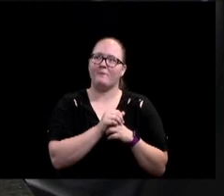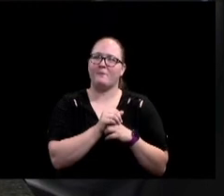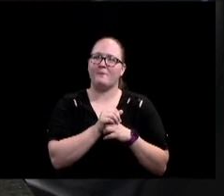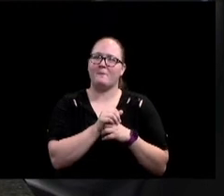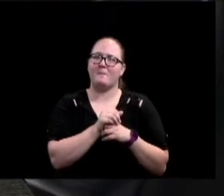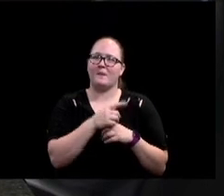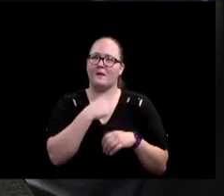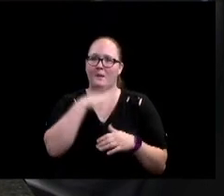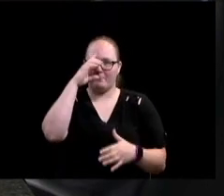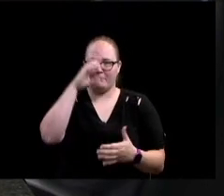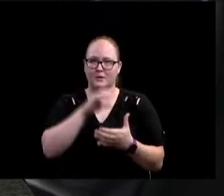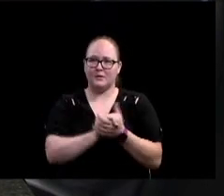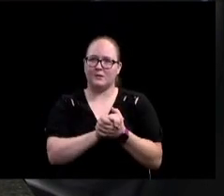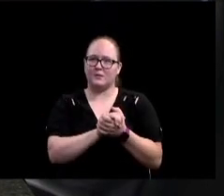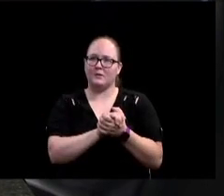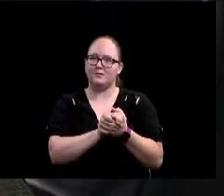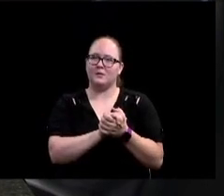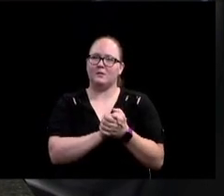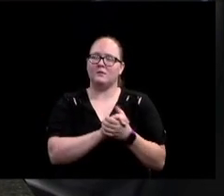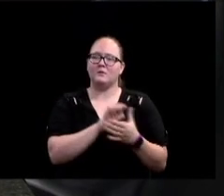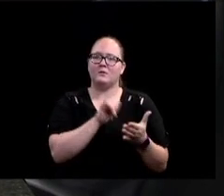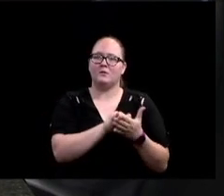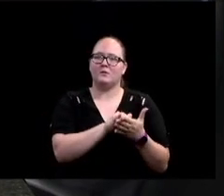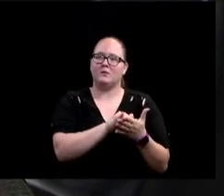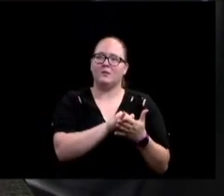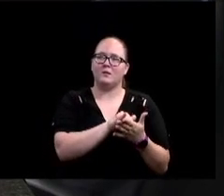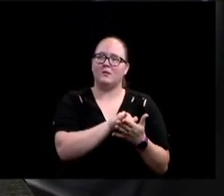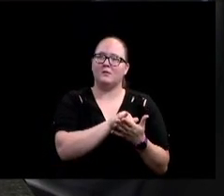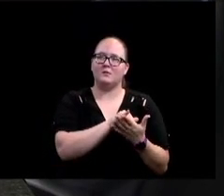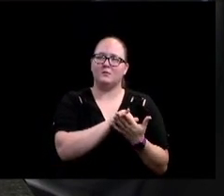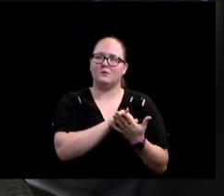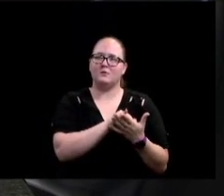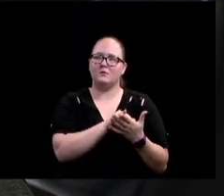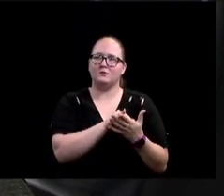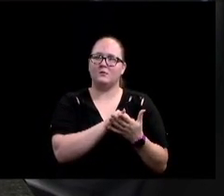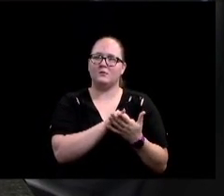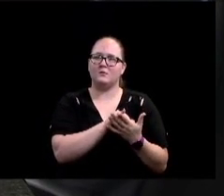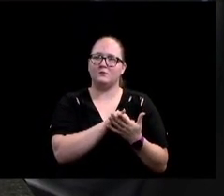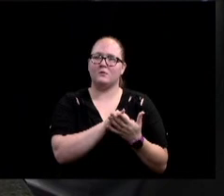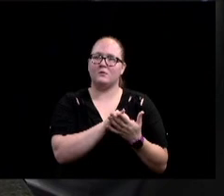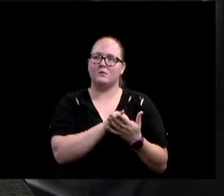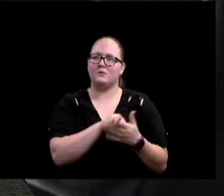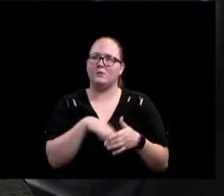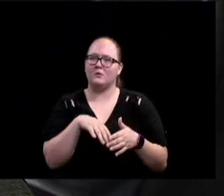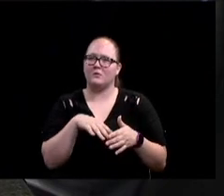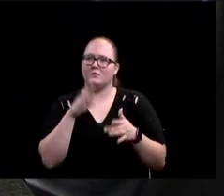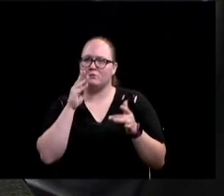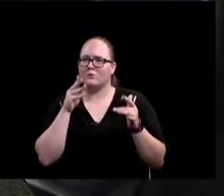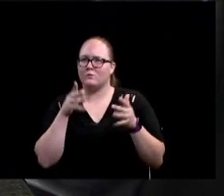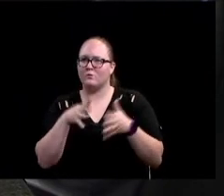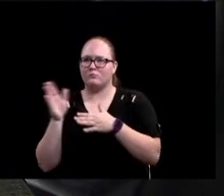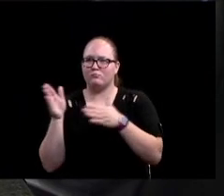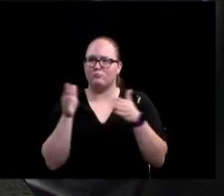to divert that away from law enforcement. I don't know of a single police officer that would disagree with that.